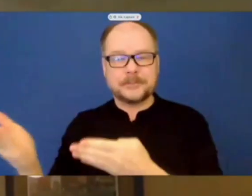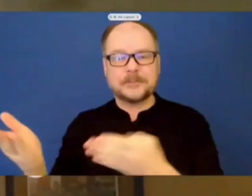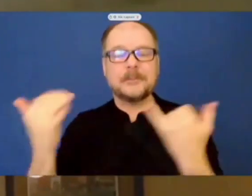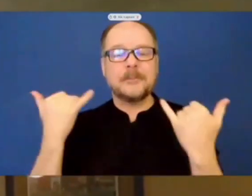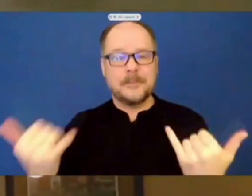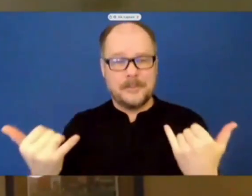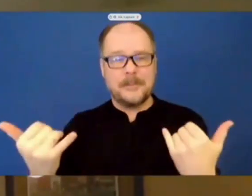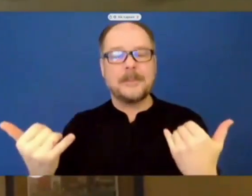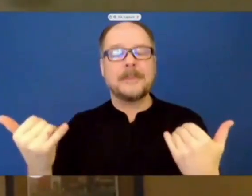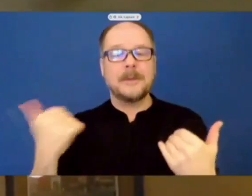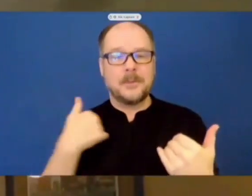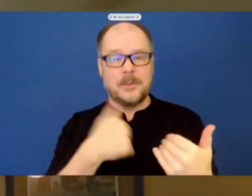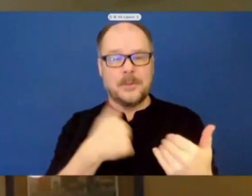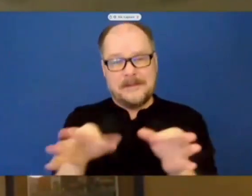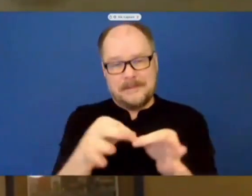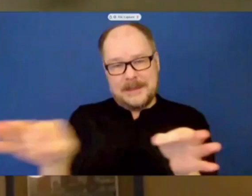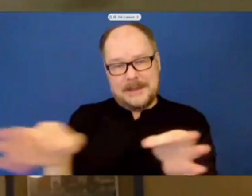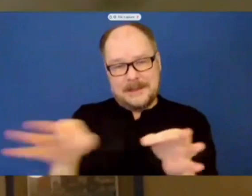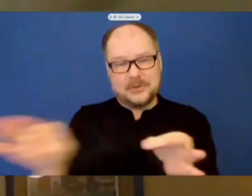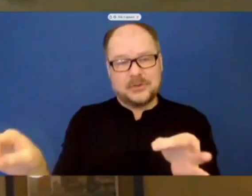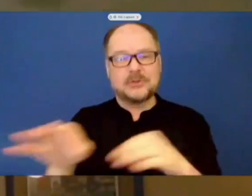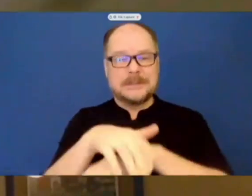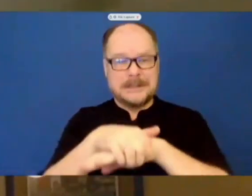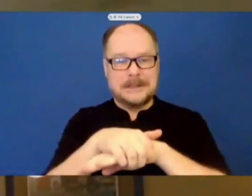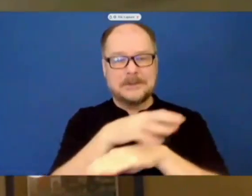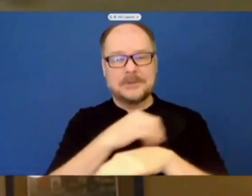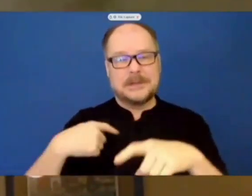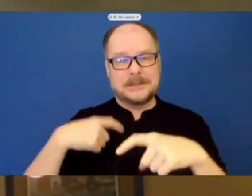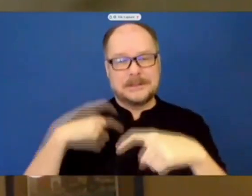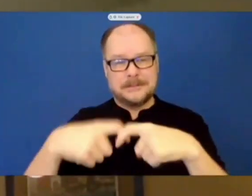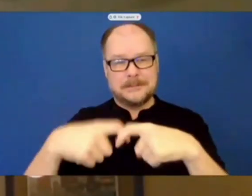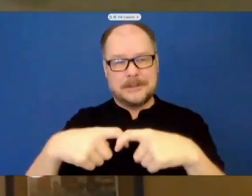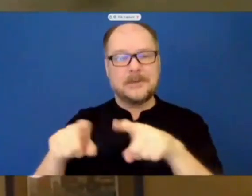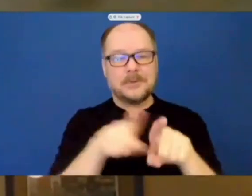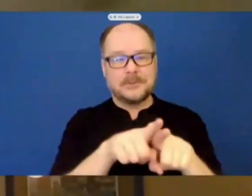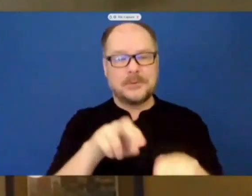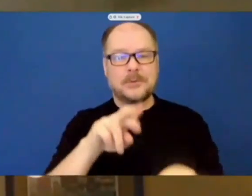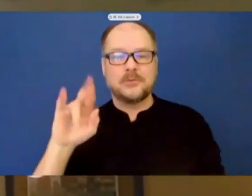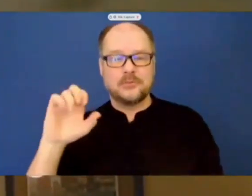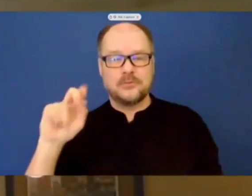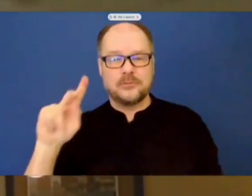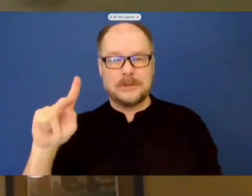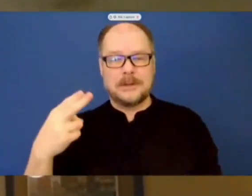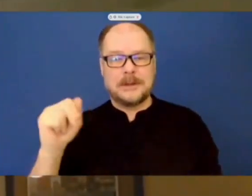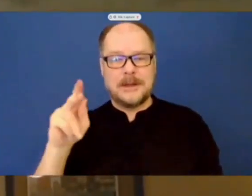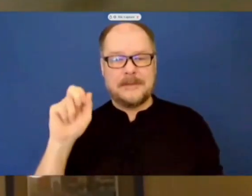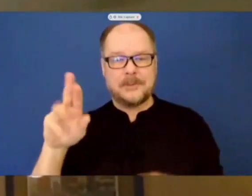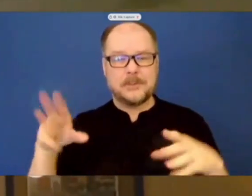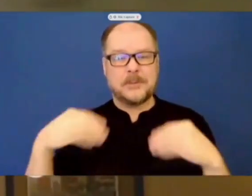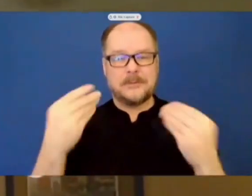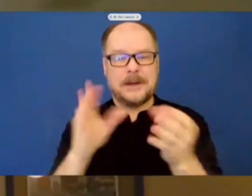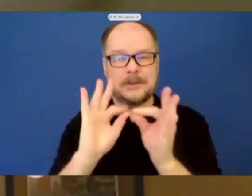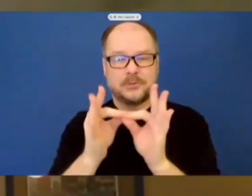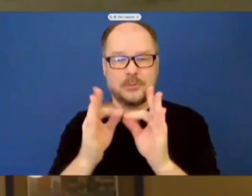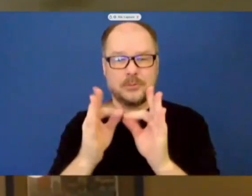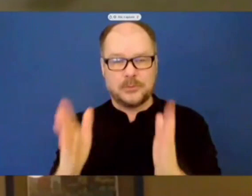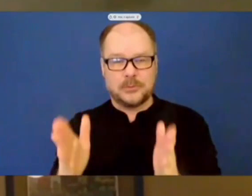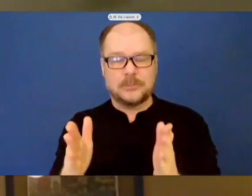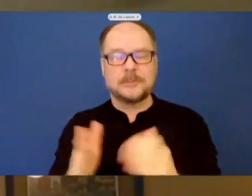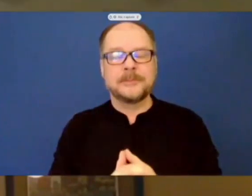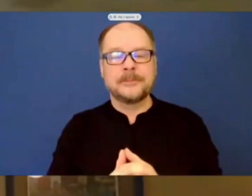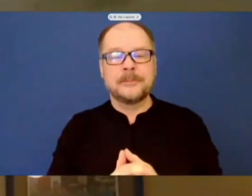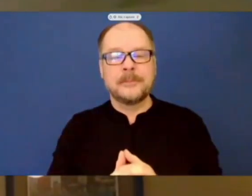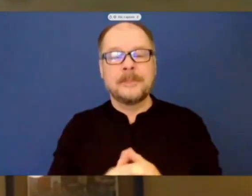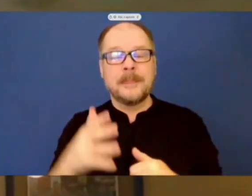hearing impaired in English and in Spanish. Rick Hafner is providing sign language services. Shortly after this news